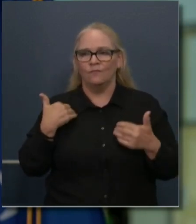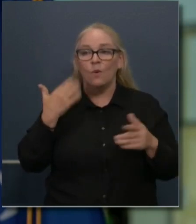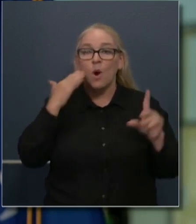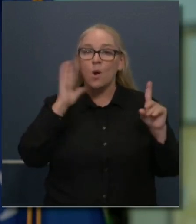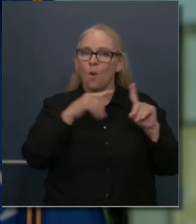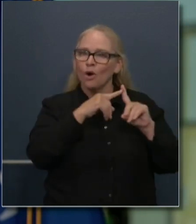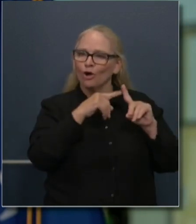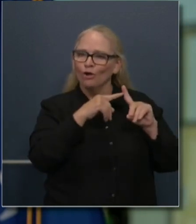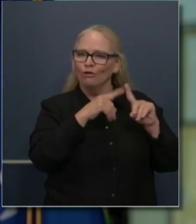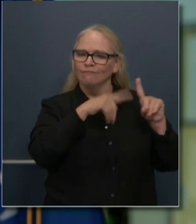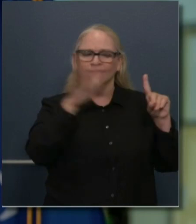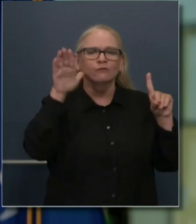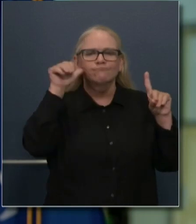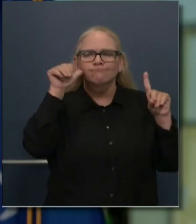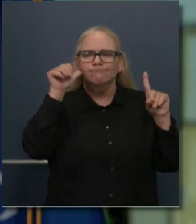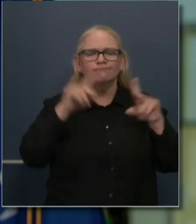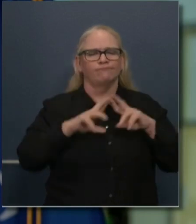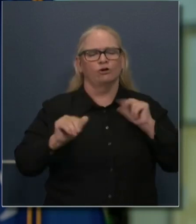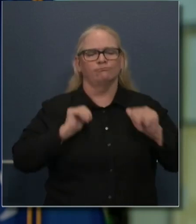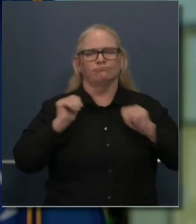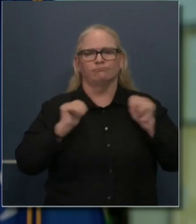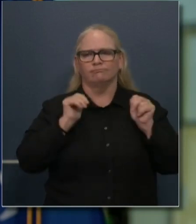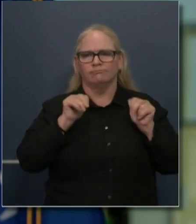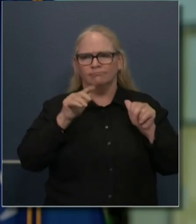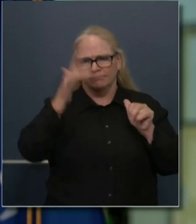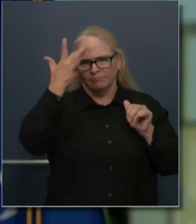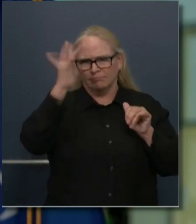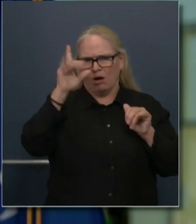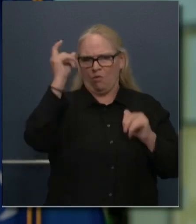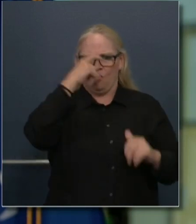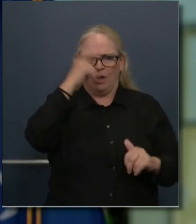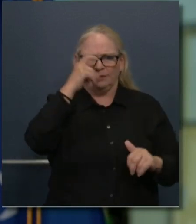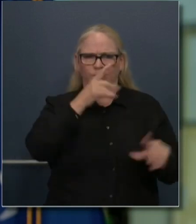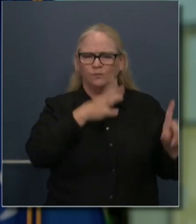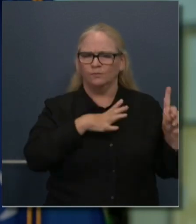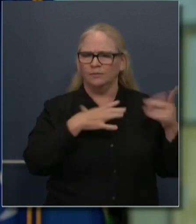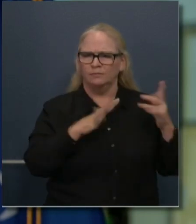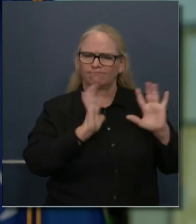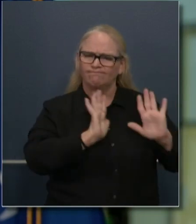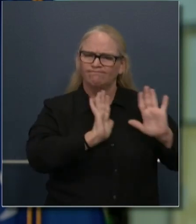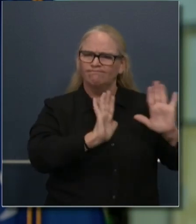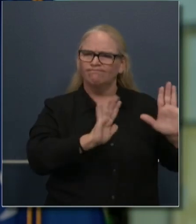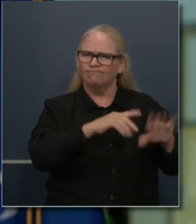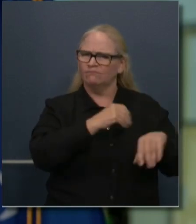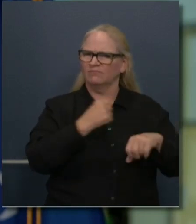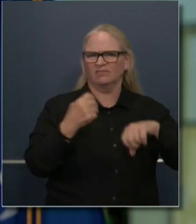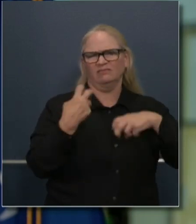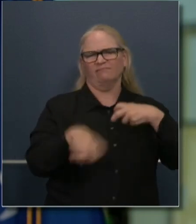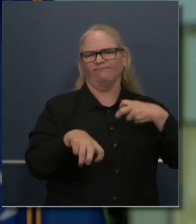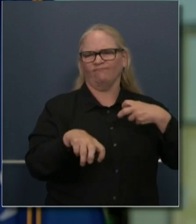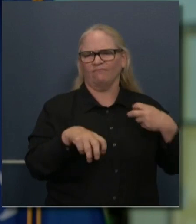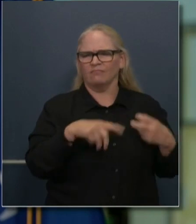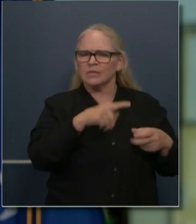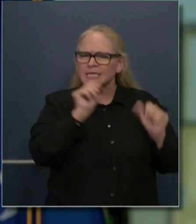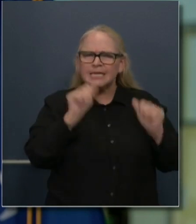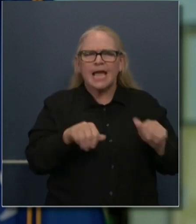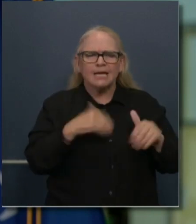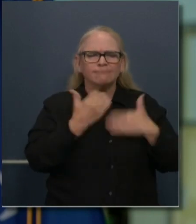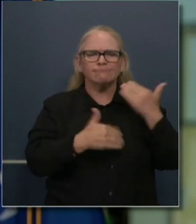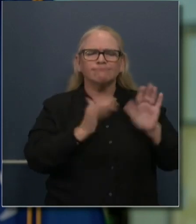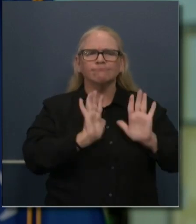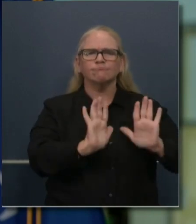her experience, her insight, her fortitude, her ability to run circles around so many others in terms of